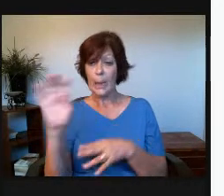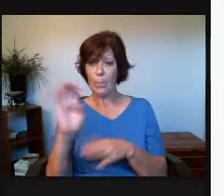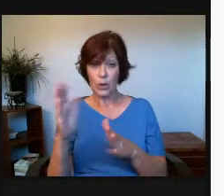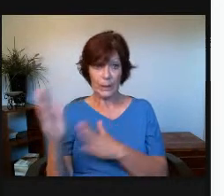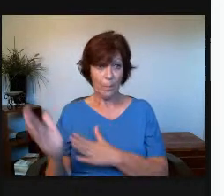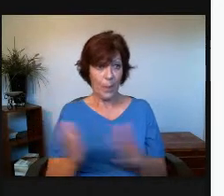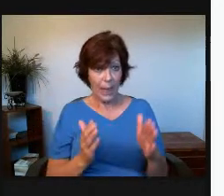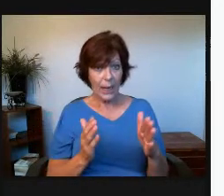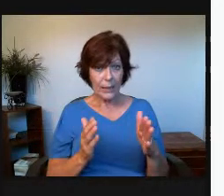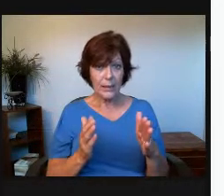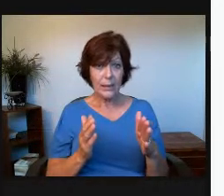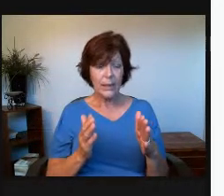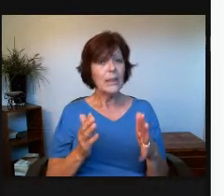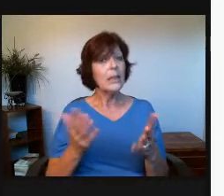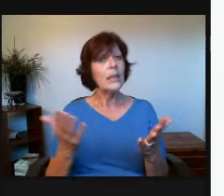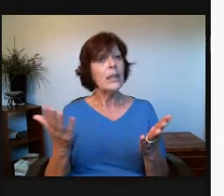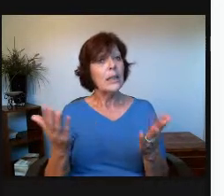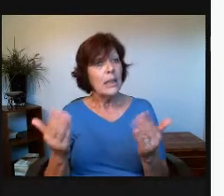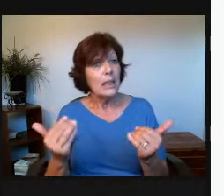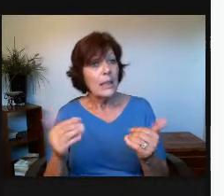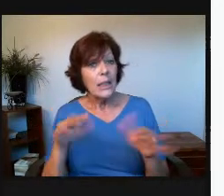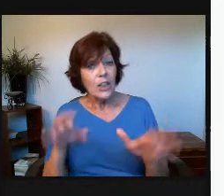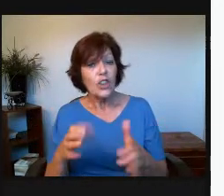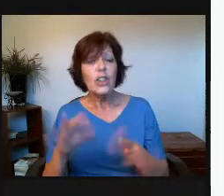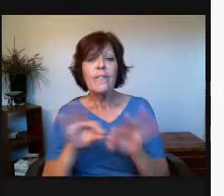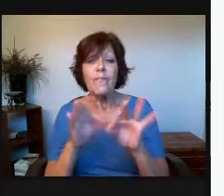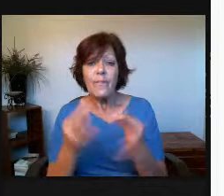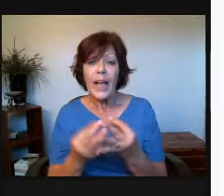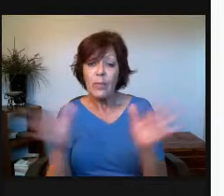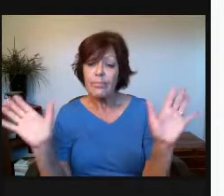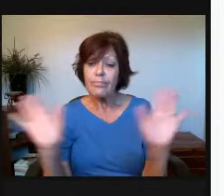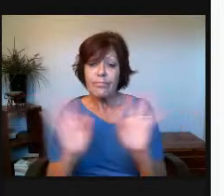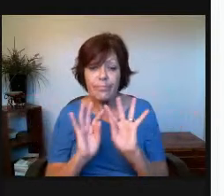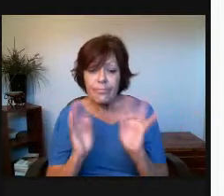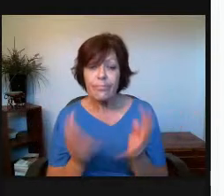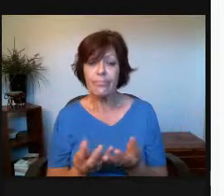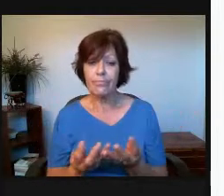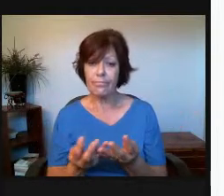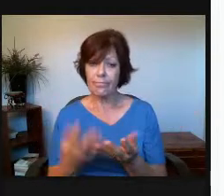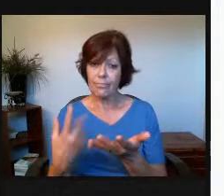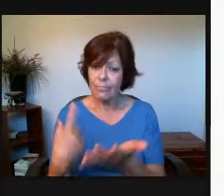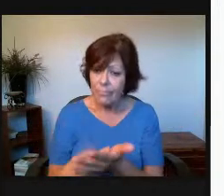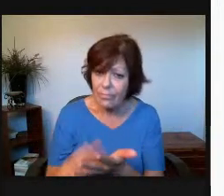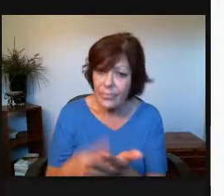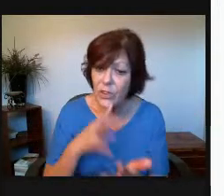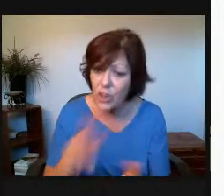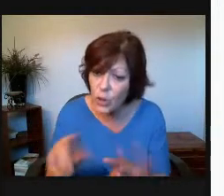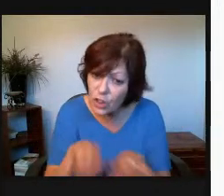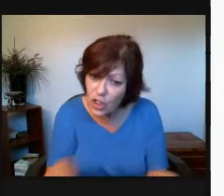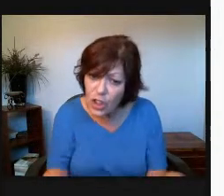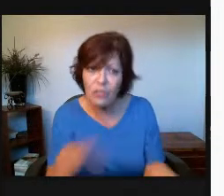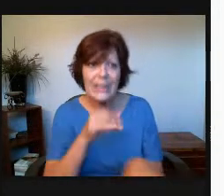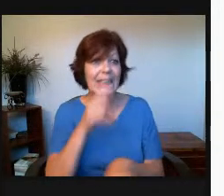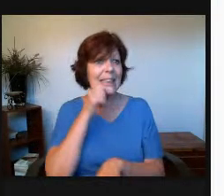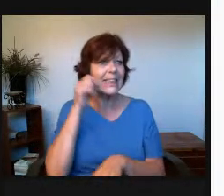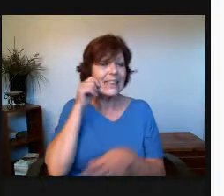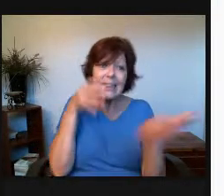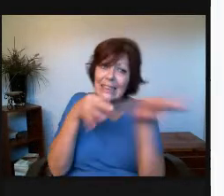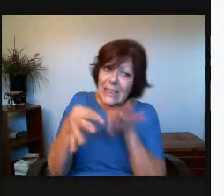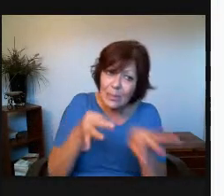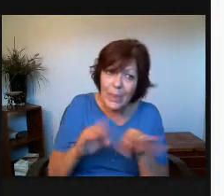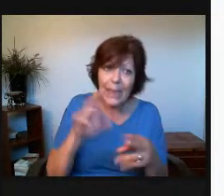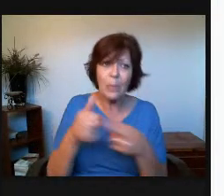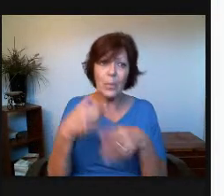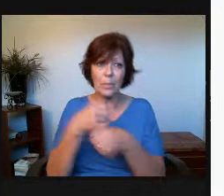plan, that we want to encourage the family to get together and speak to their children and the teens about creating